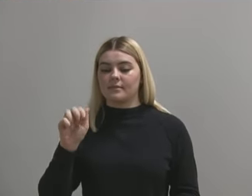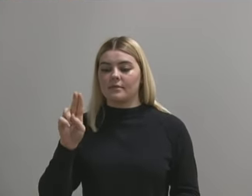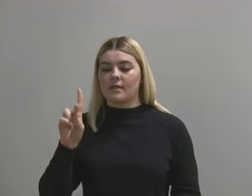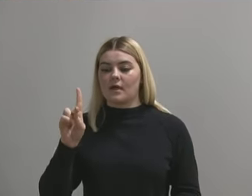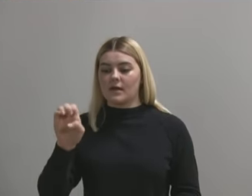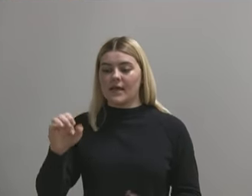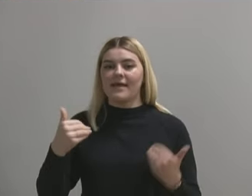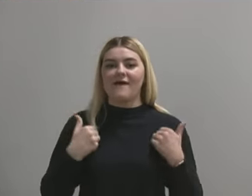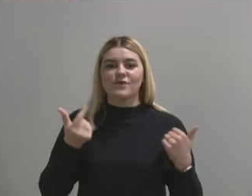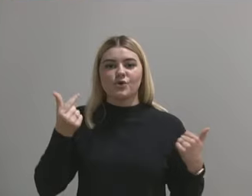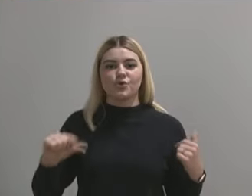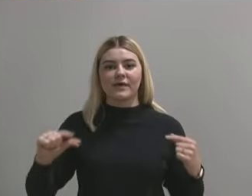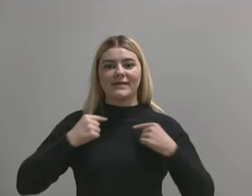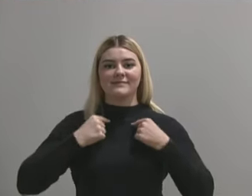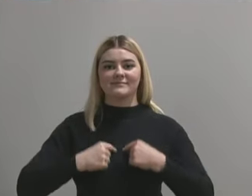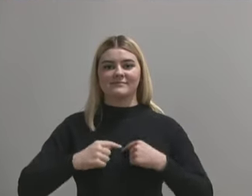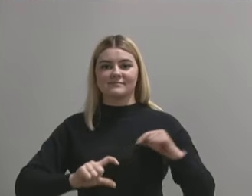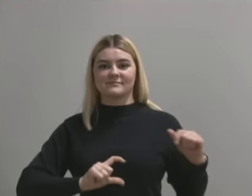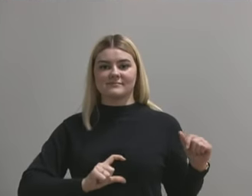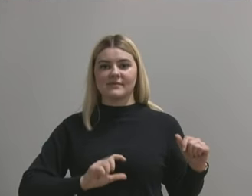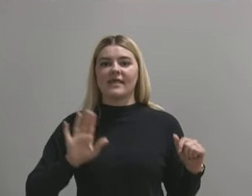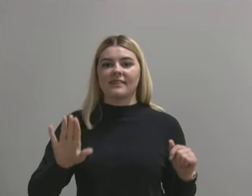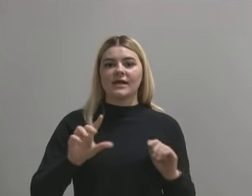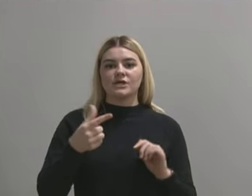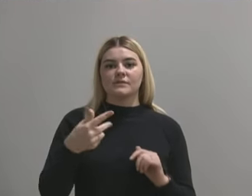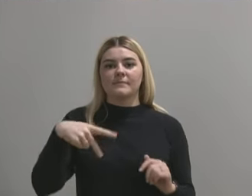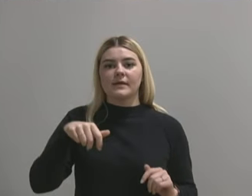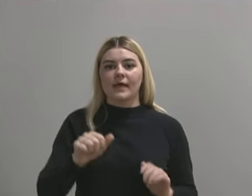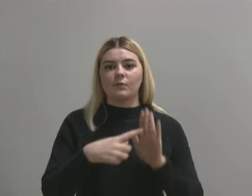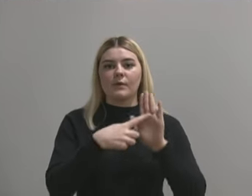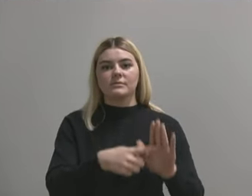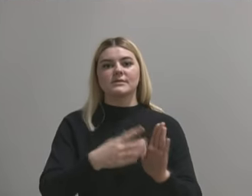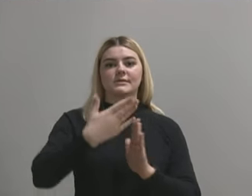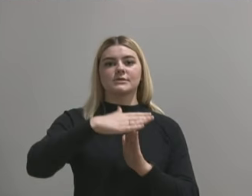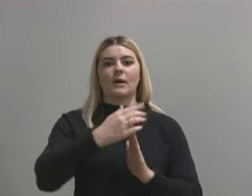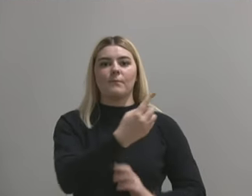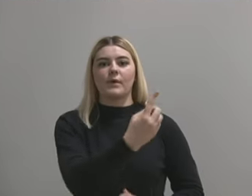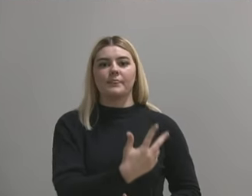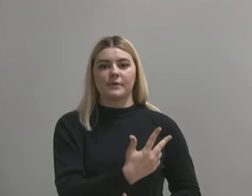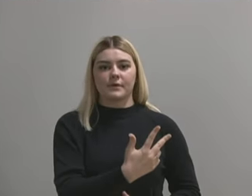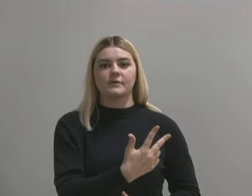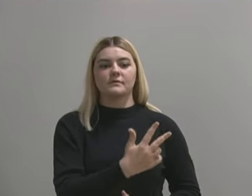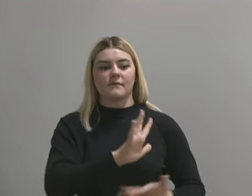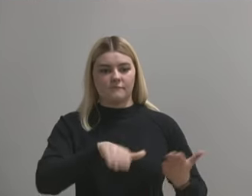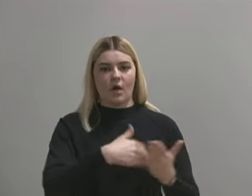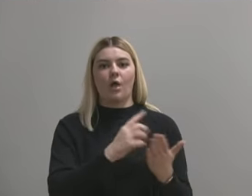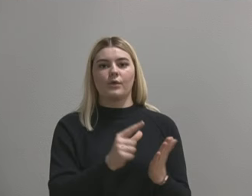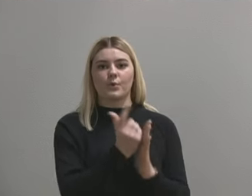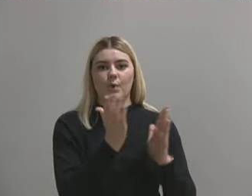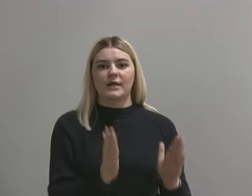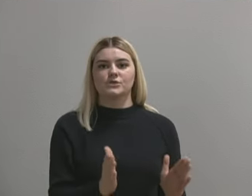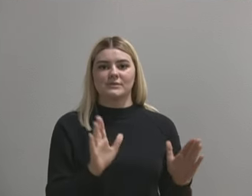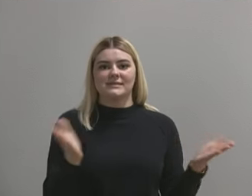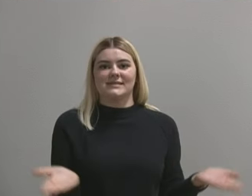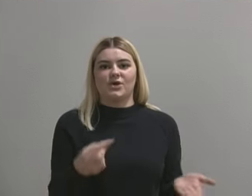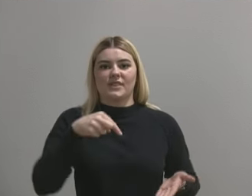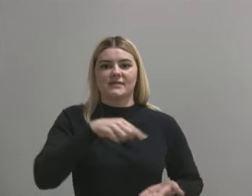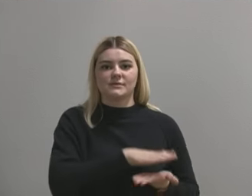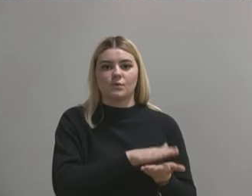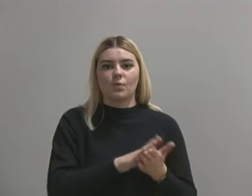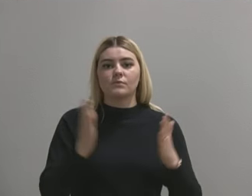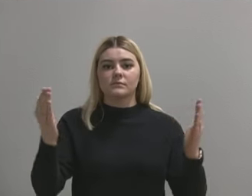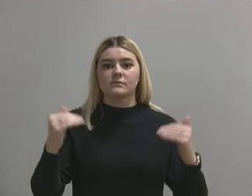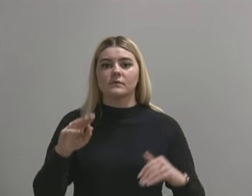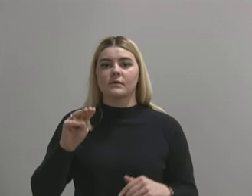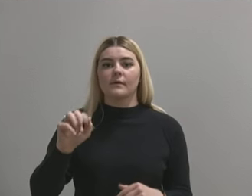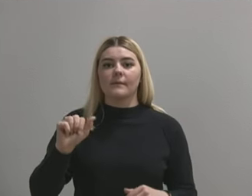ribbons. Their GPA represents the top third of all graduates at the Jindal School. Magna cum laude graduates are